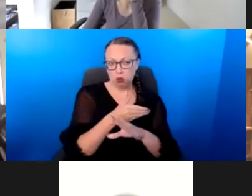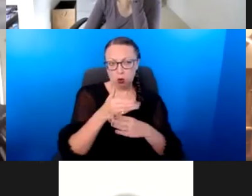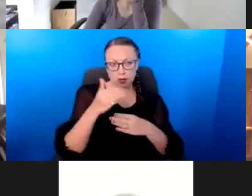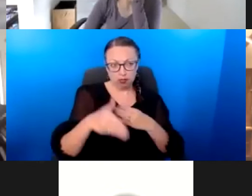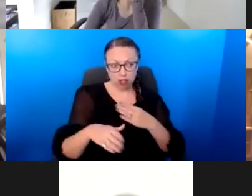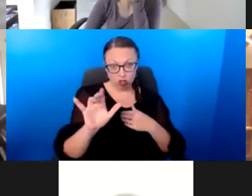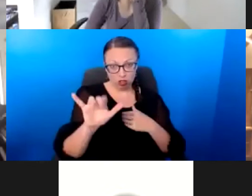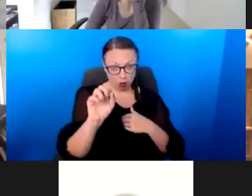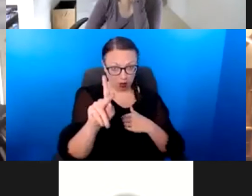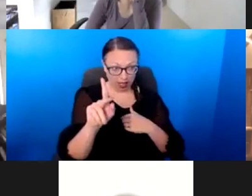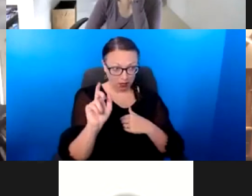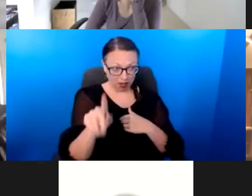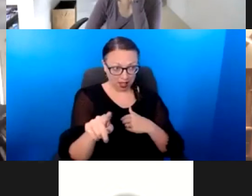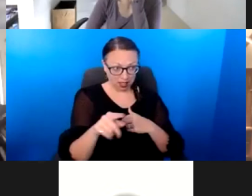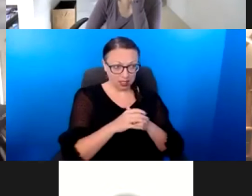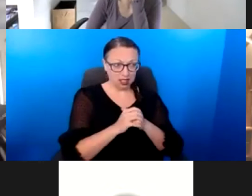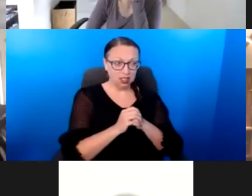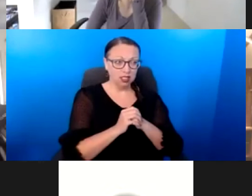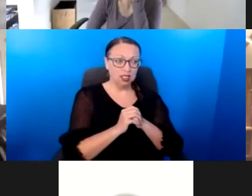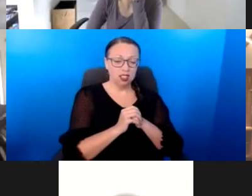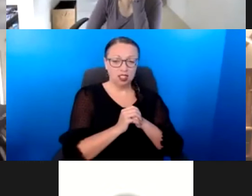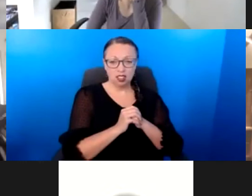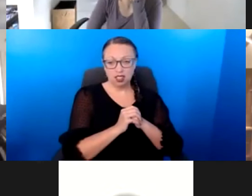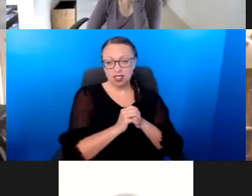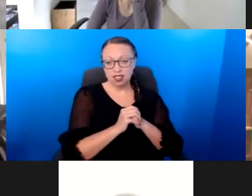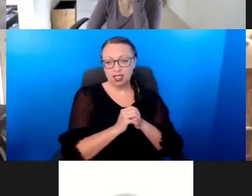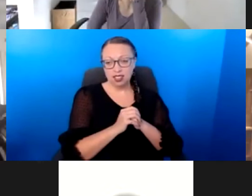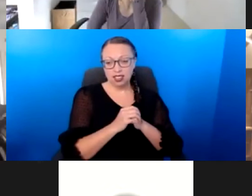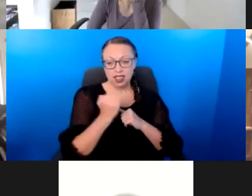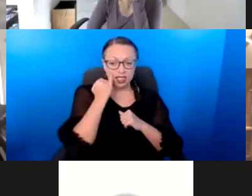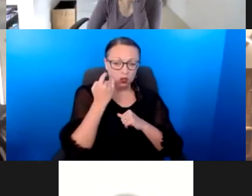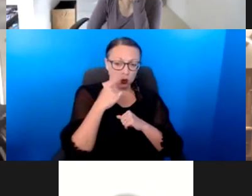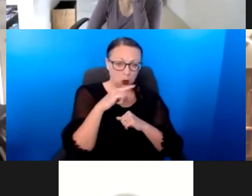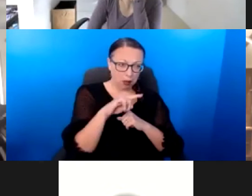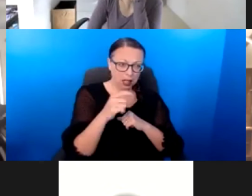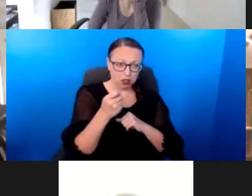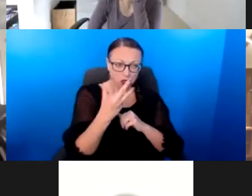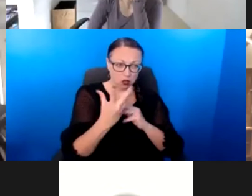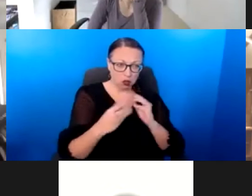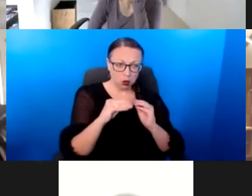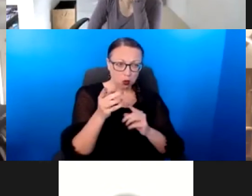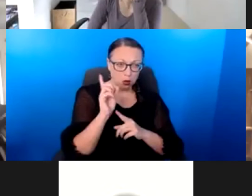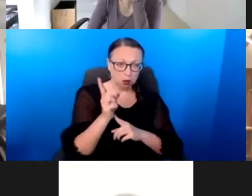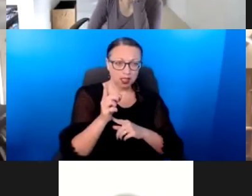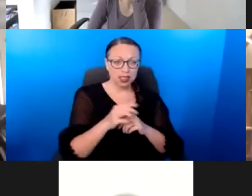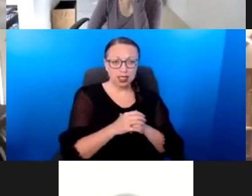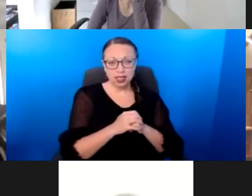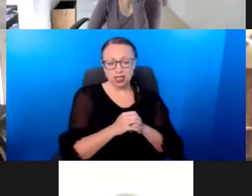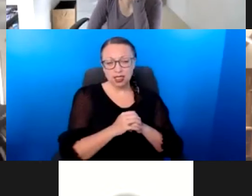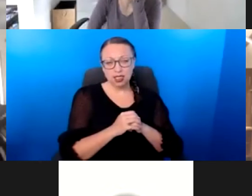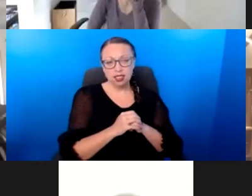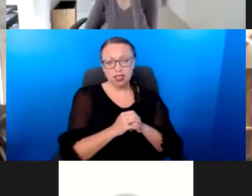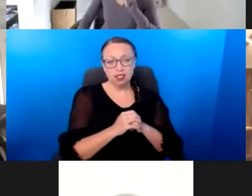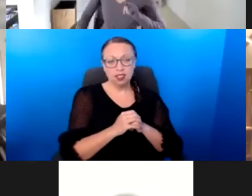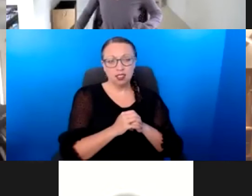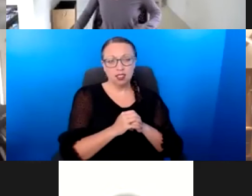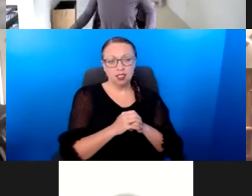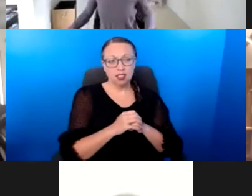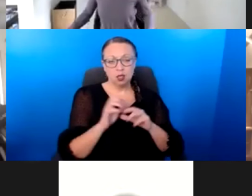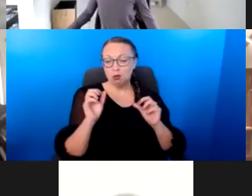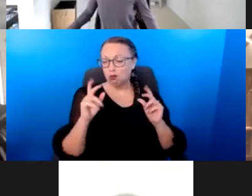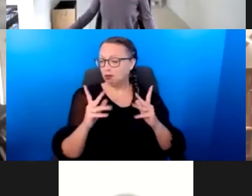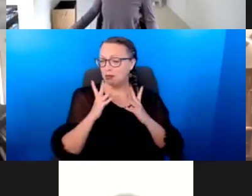if I ask? I feel, if you do have a couple of minutes, I feel bad for not I covering will this. sit here for the rest of